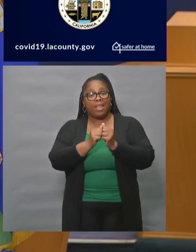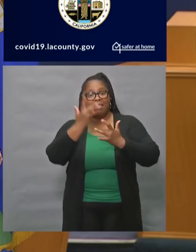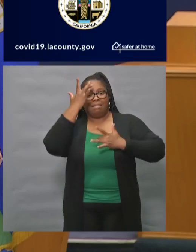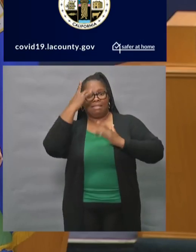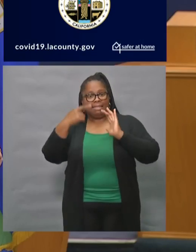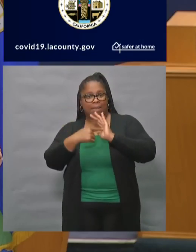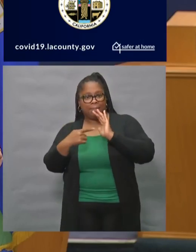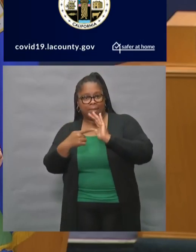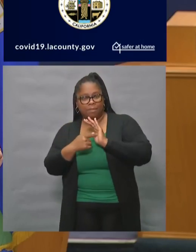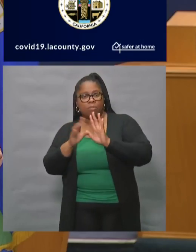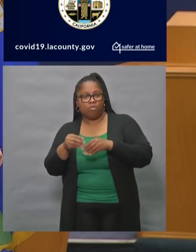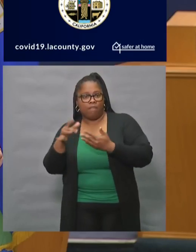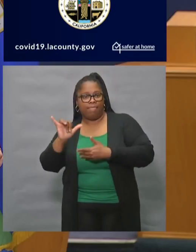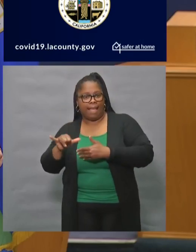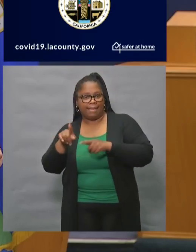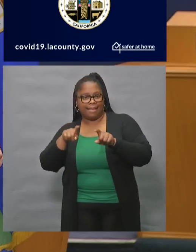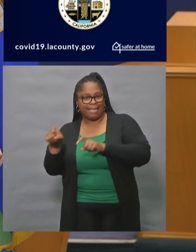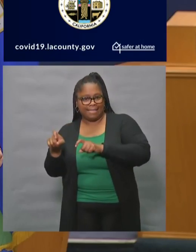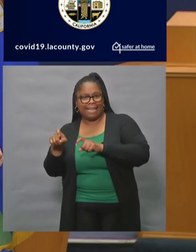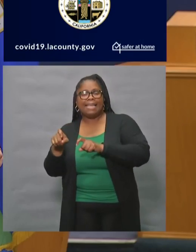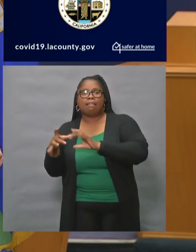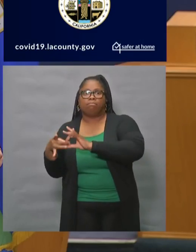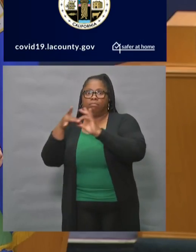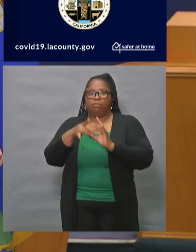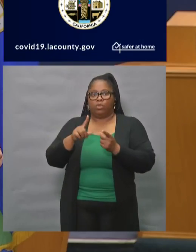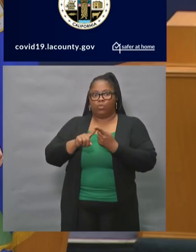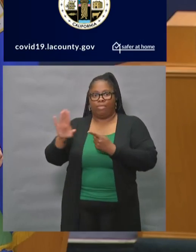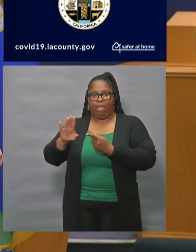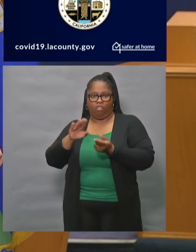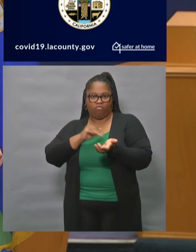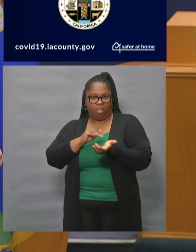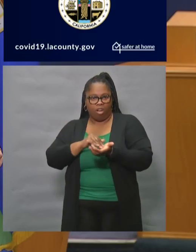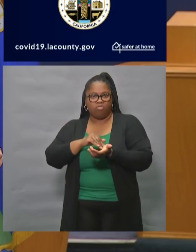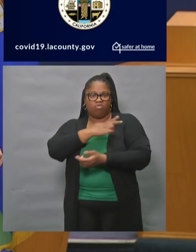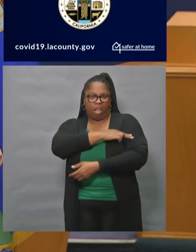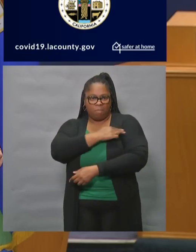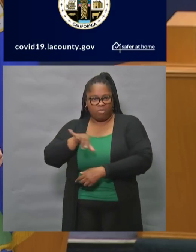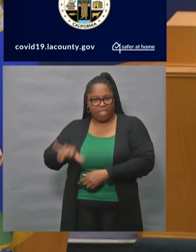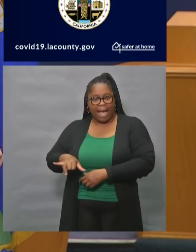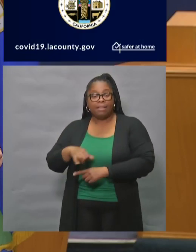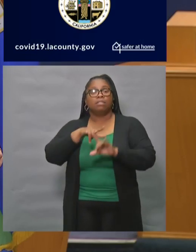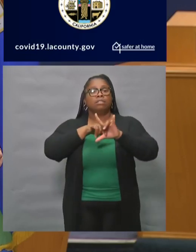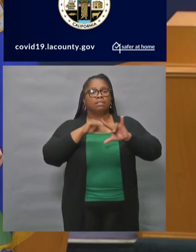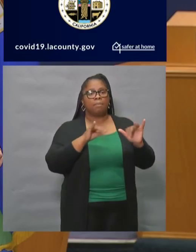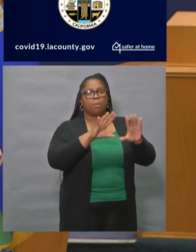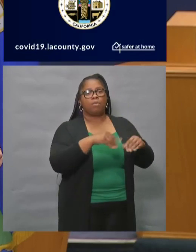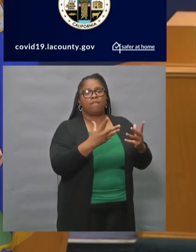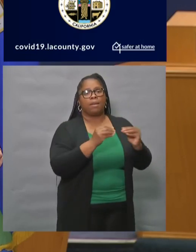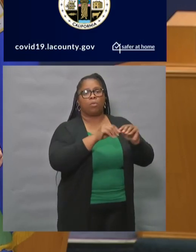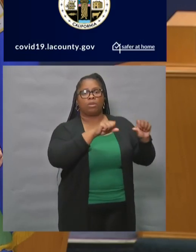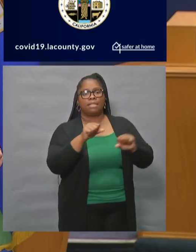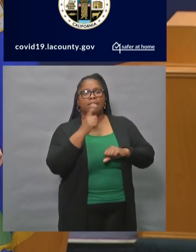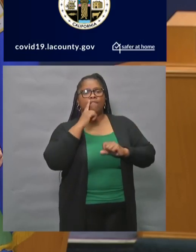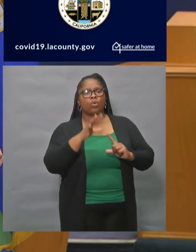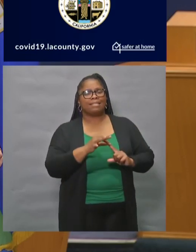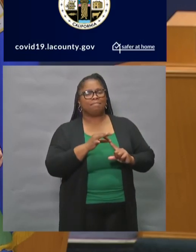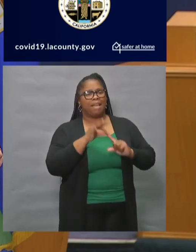testing, ideally as integrated as possible within their health system, and then also expanding the capacity for those